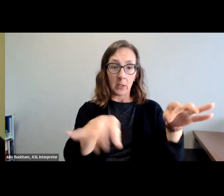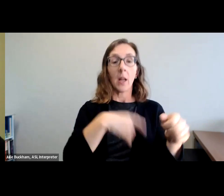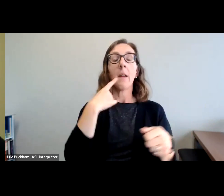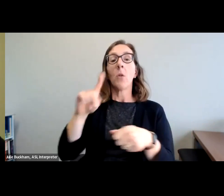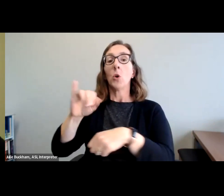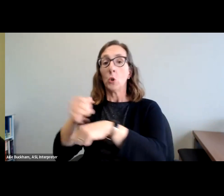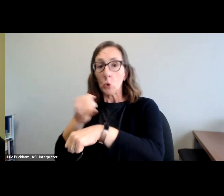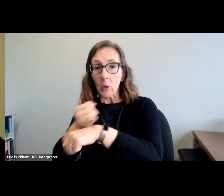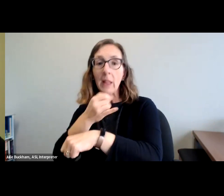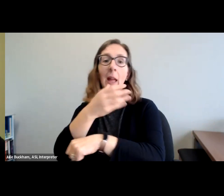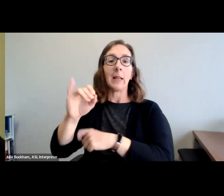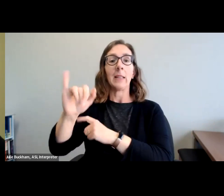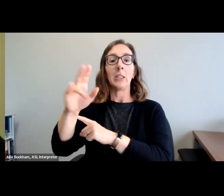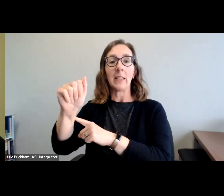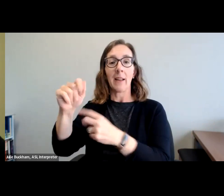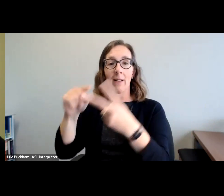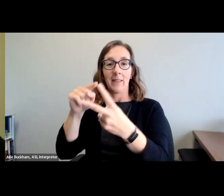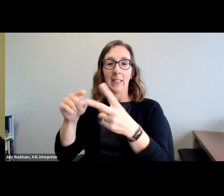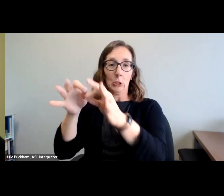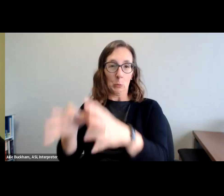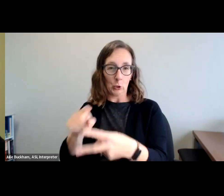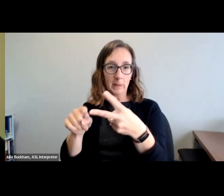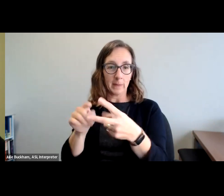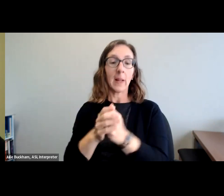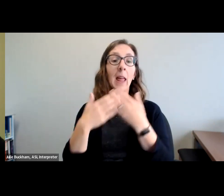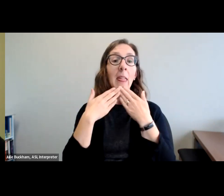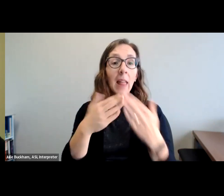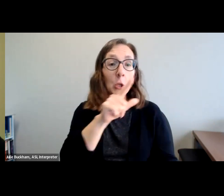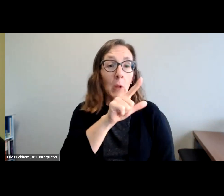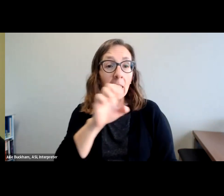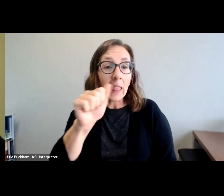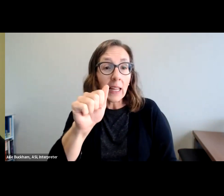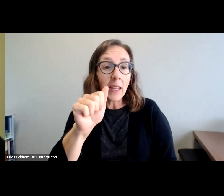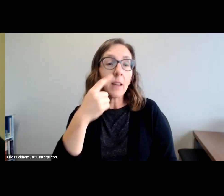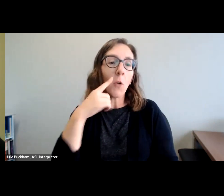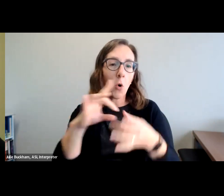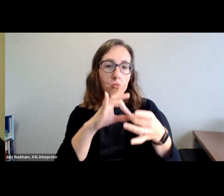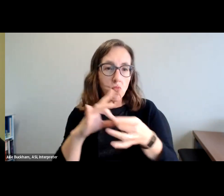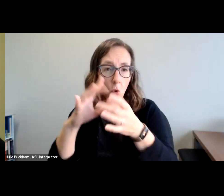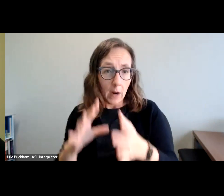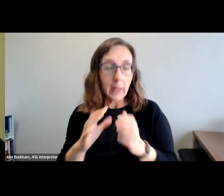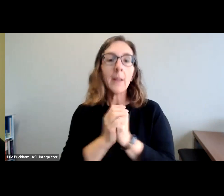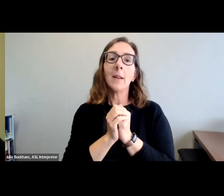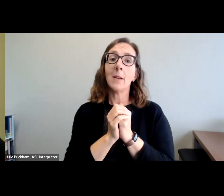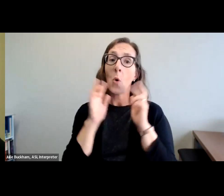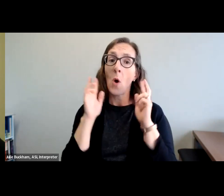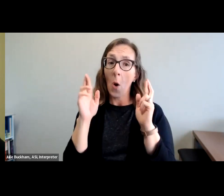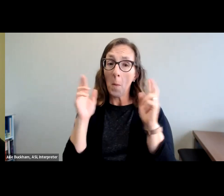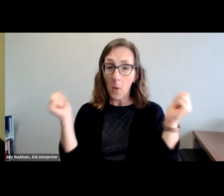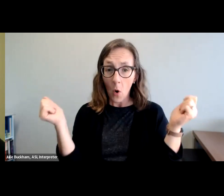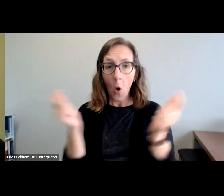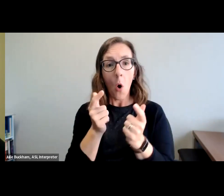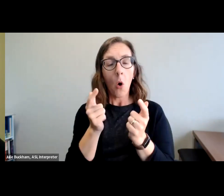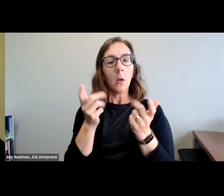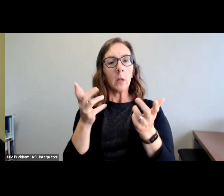and Jessica, our interpreters. Thank you, Lee, for coordinating this. And I hope everyone leaves today